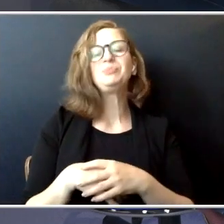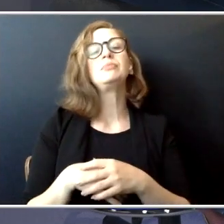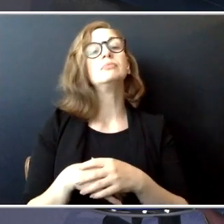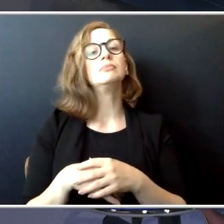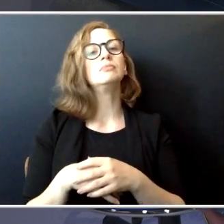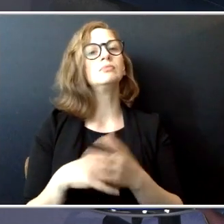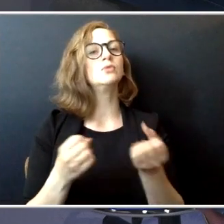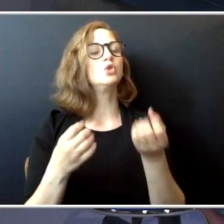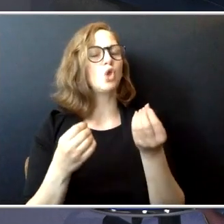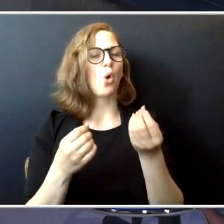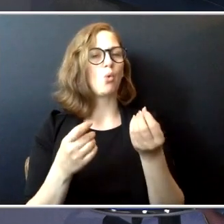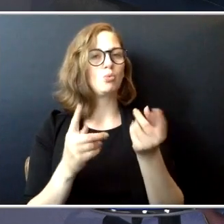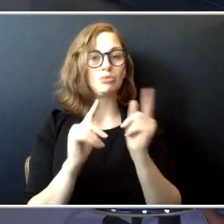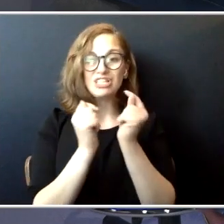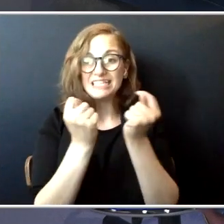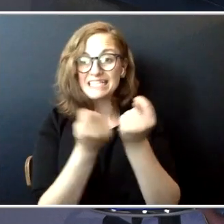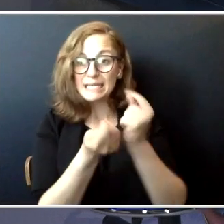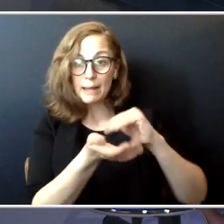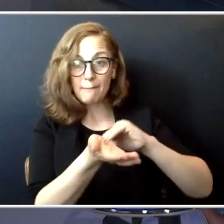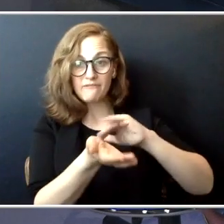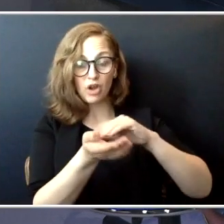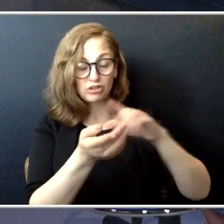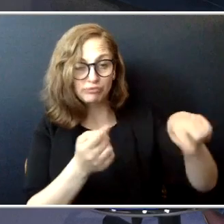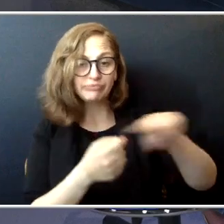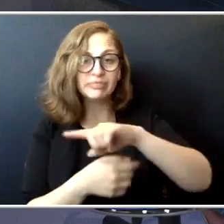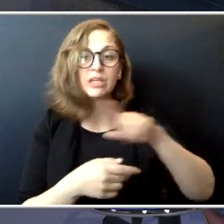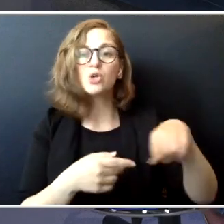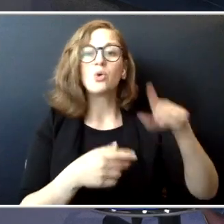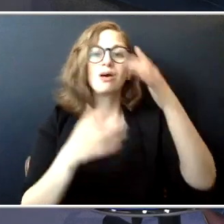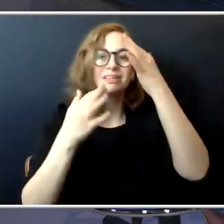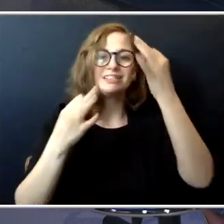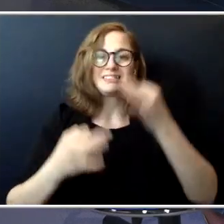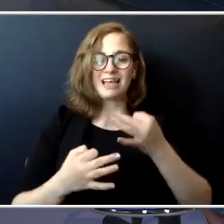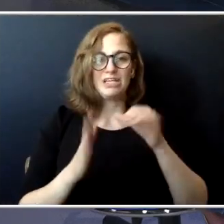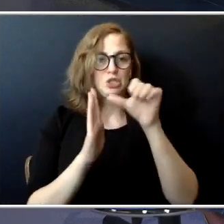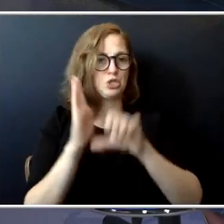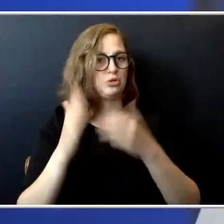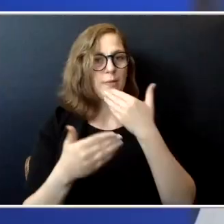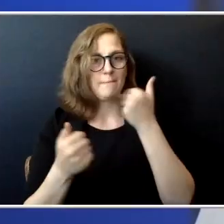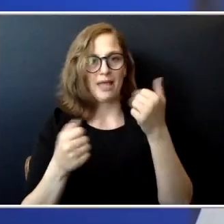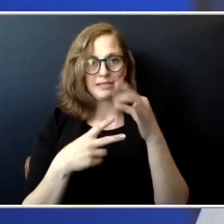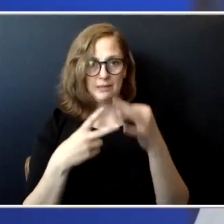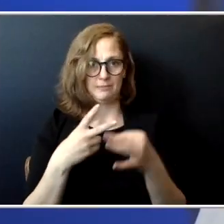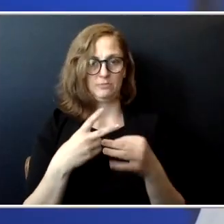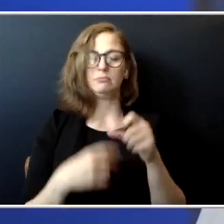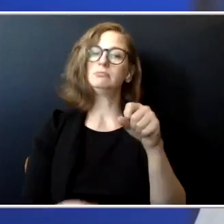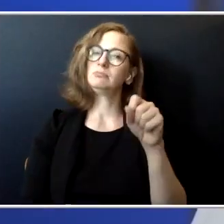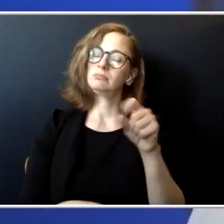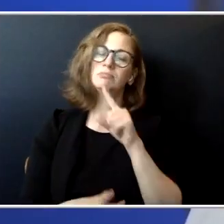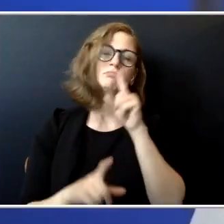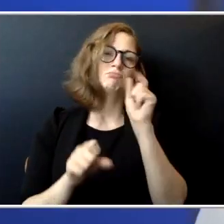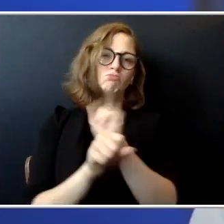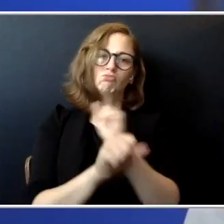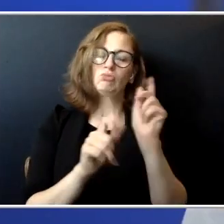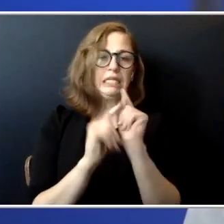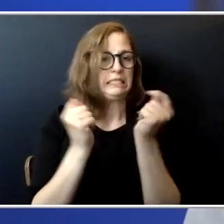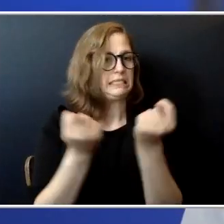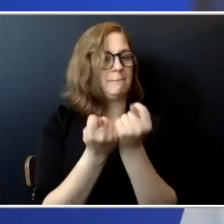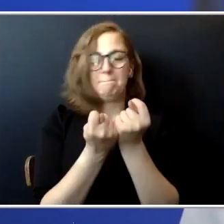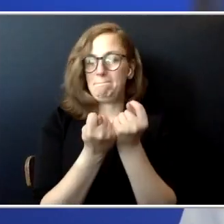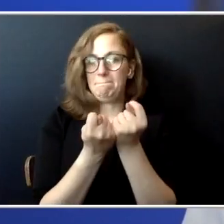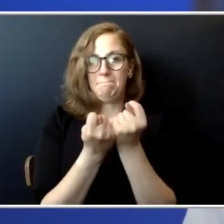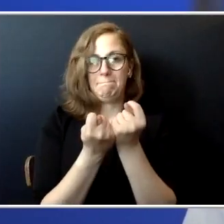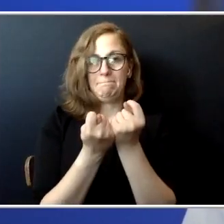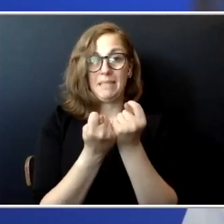up deciding that surgery was the way to go. Yes, and I would say it was truly a team effort because I could tell she